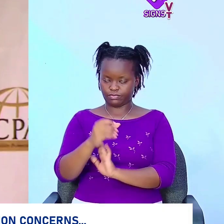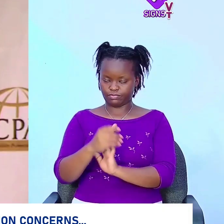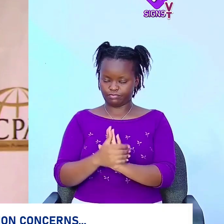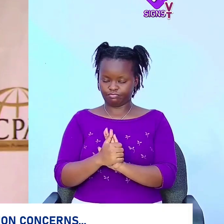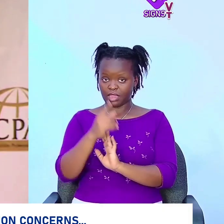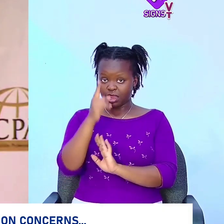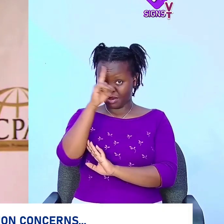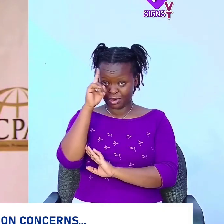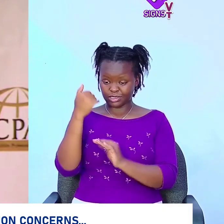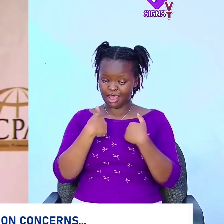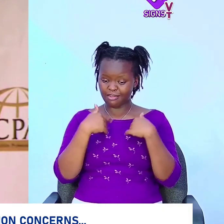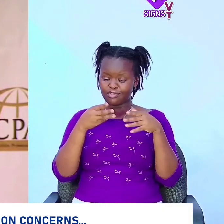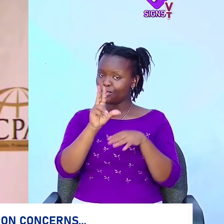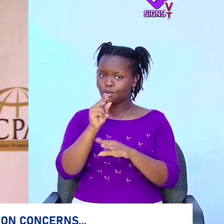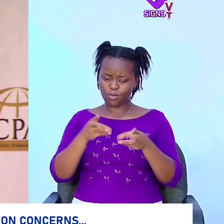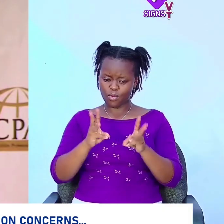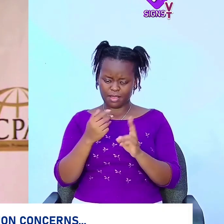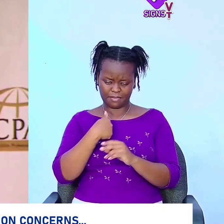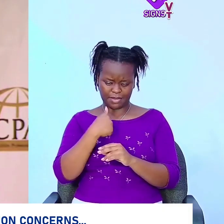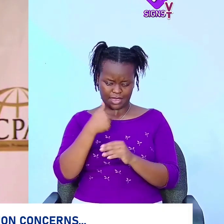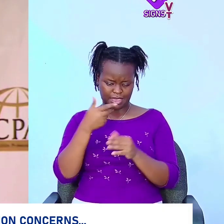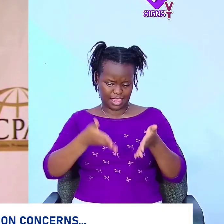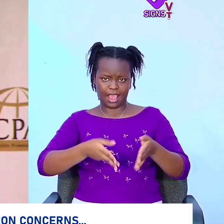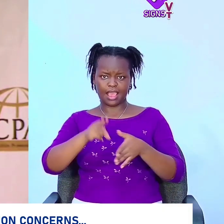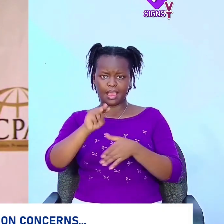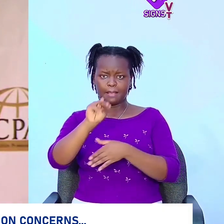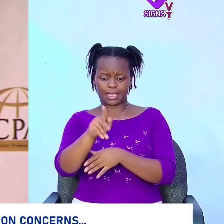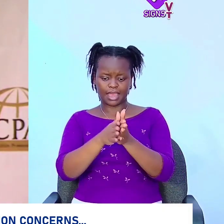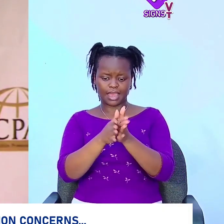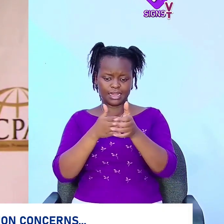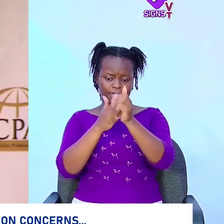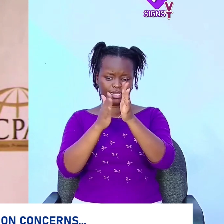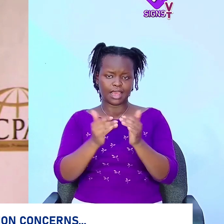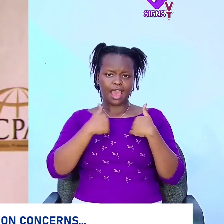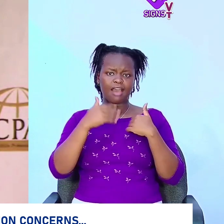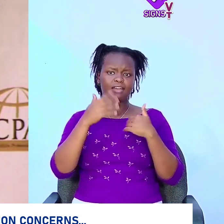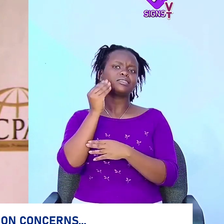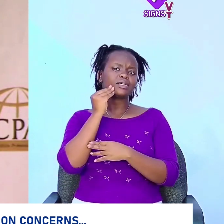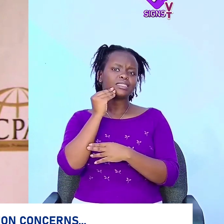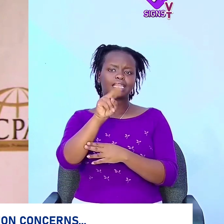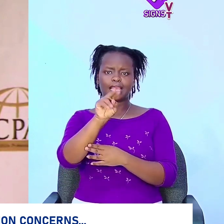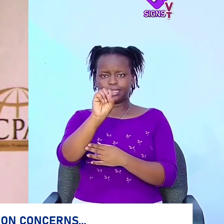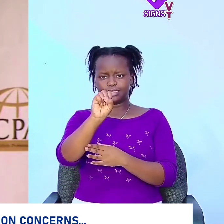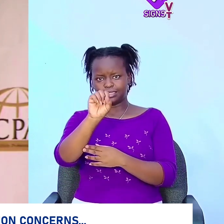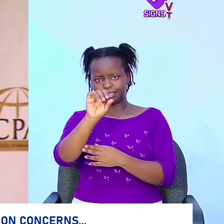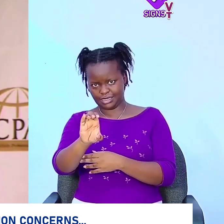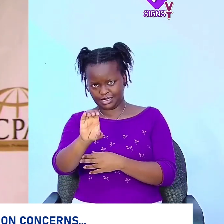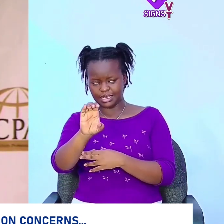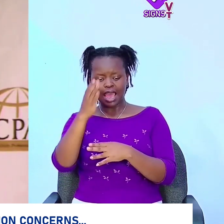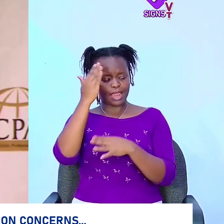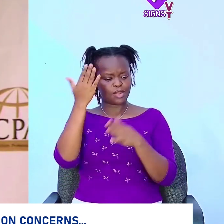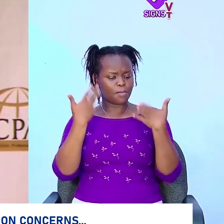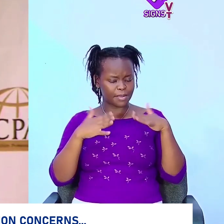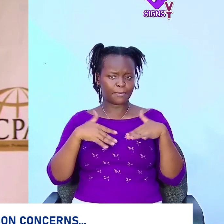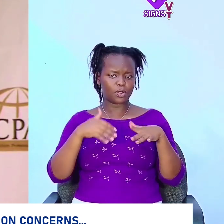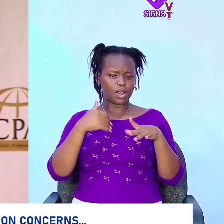Because there is no way I'll be here as an MP and as a leader. I have experience in the stock market. I know people are taking advantage